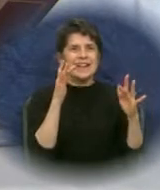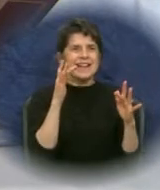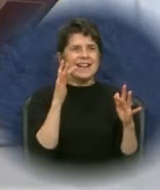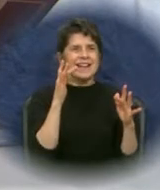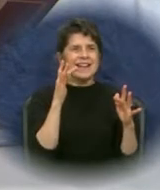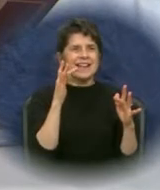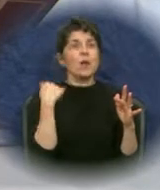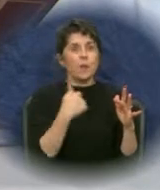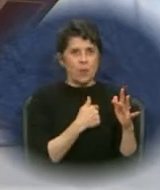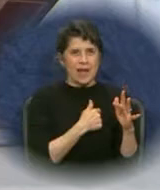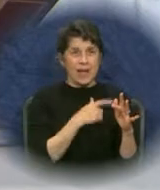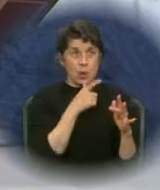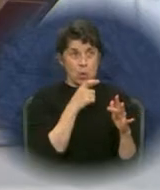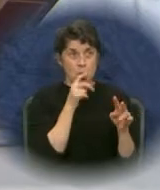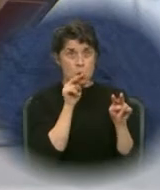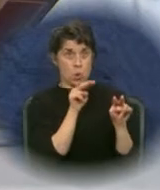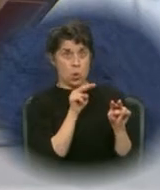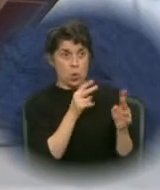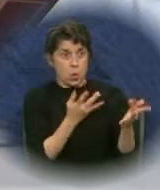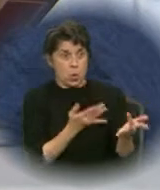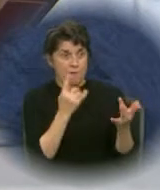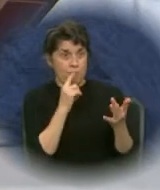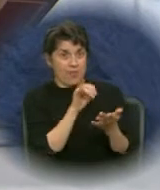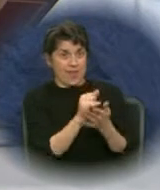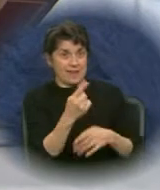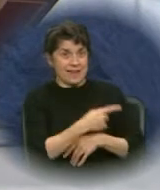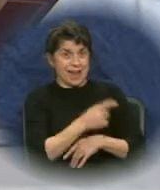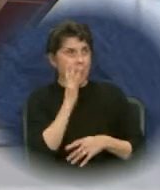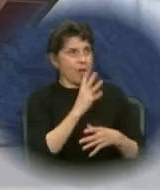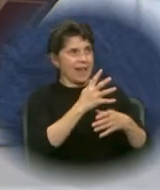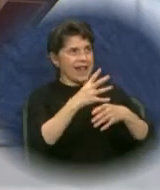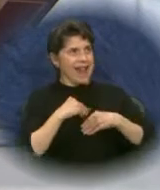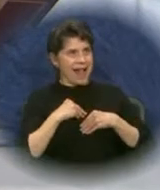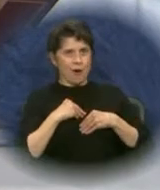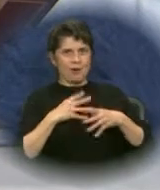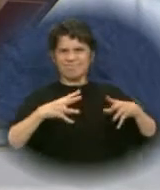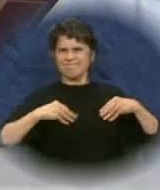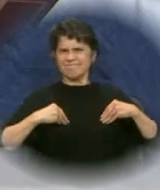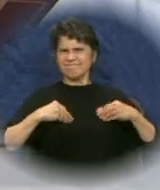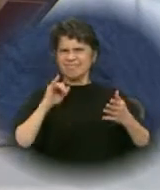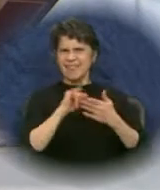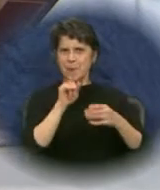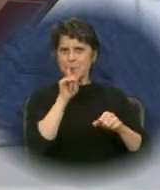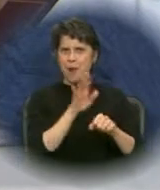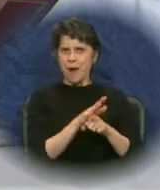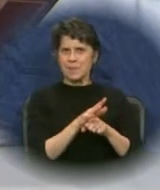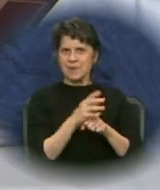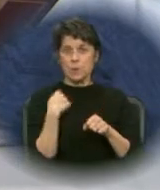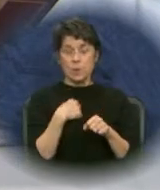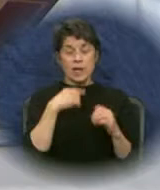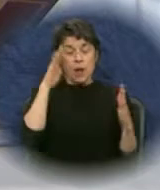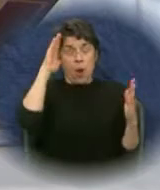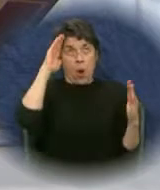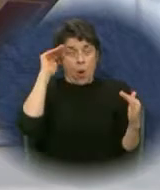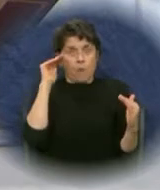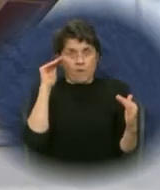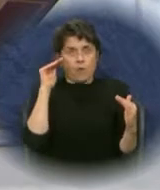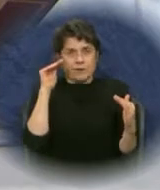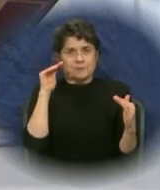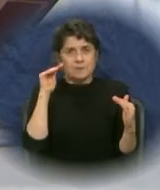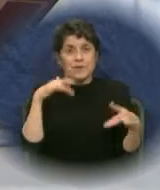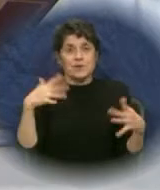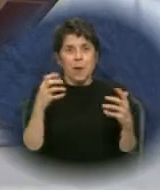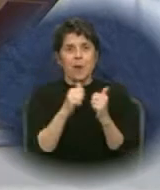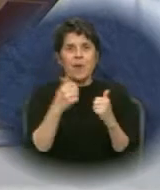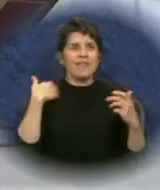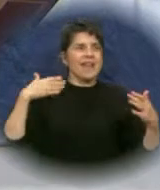manifest, we who watch for that day may inherit the great promise in which now we dare now to hope. And so with